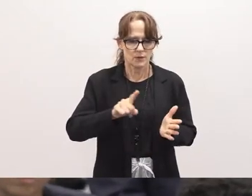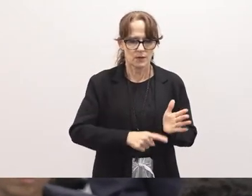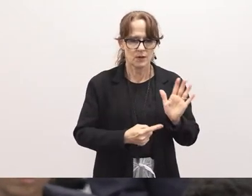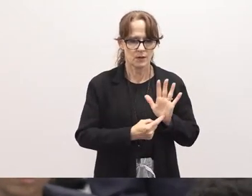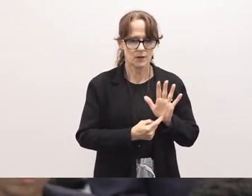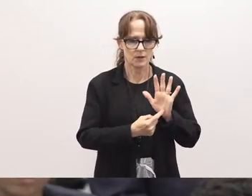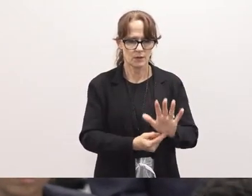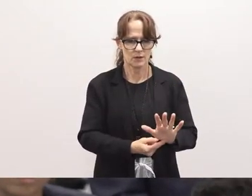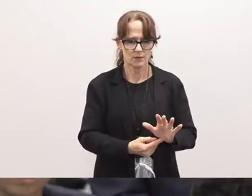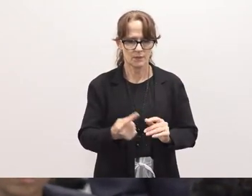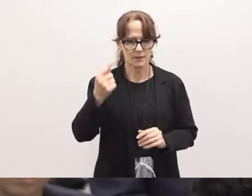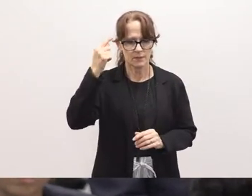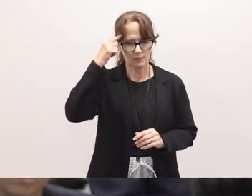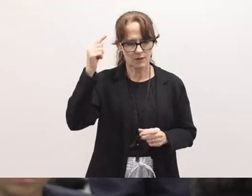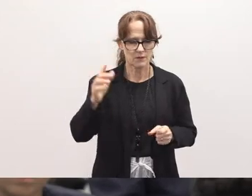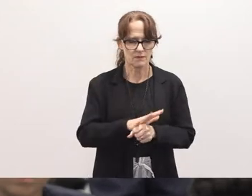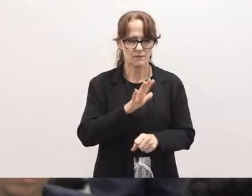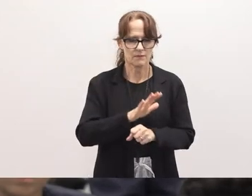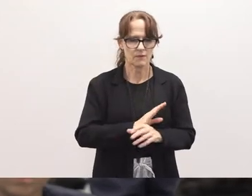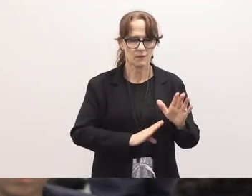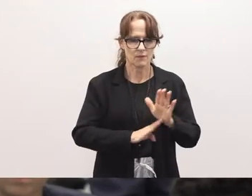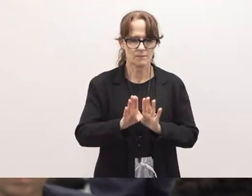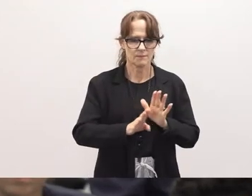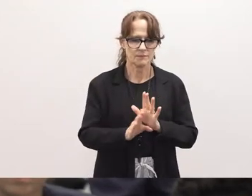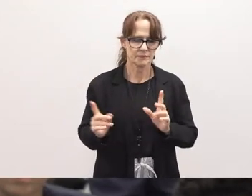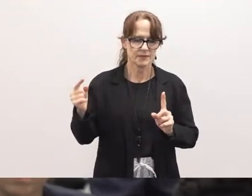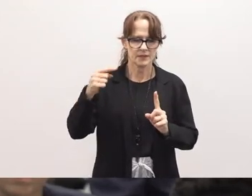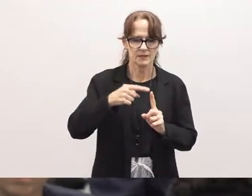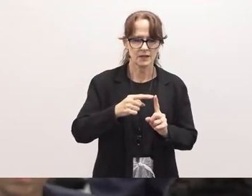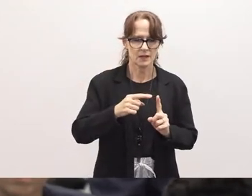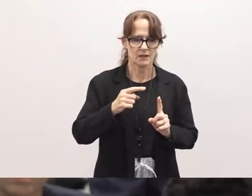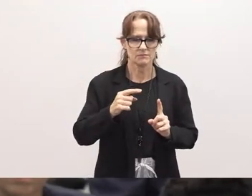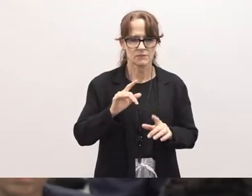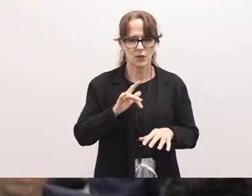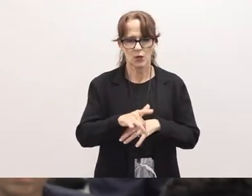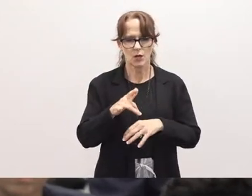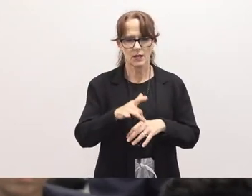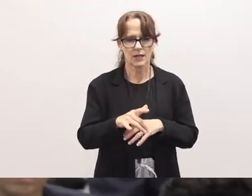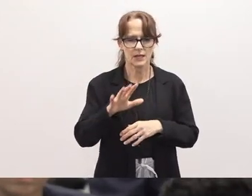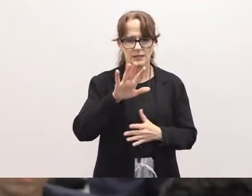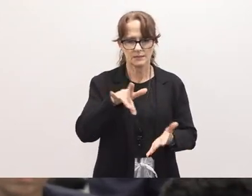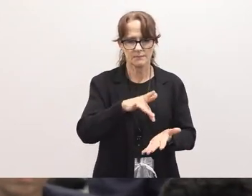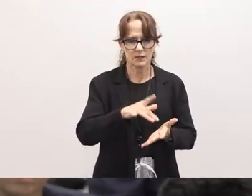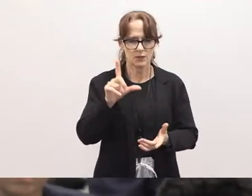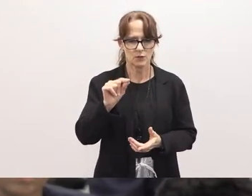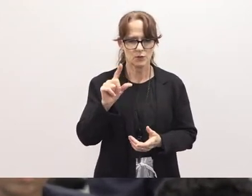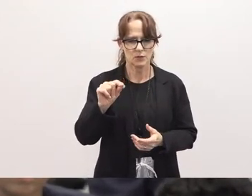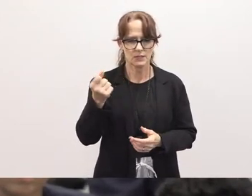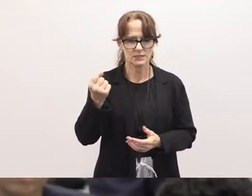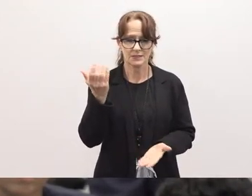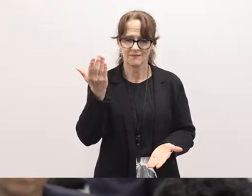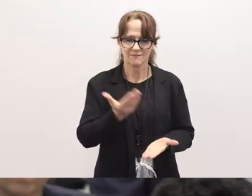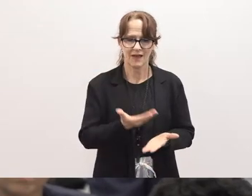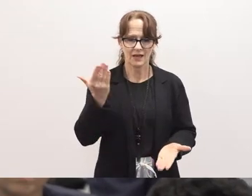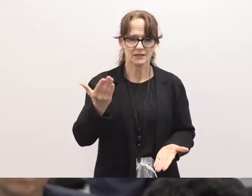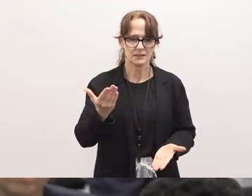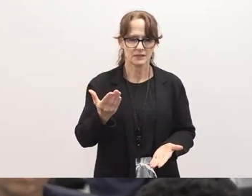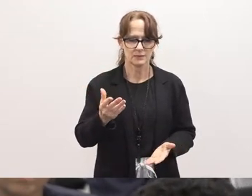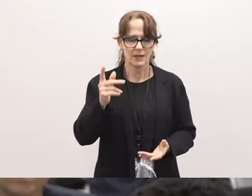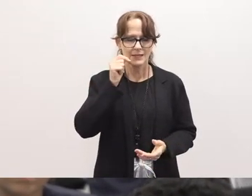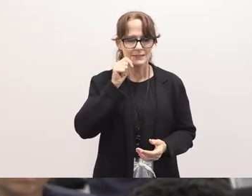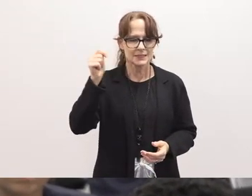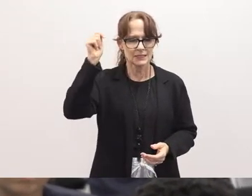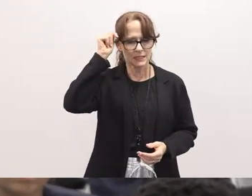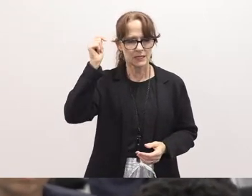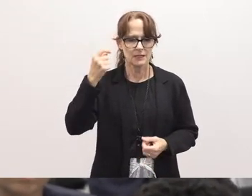shows that the brain is not fully developed until the early to mid-20s. This is a fact. This is why teenagers